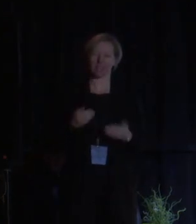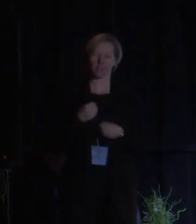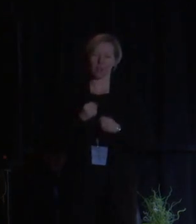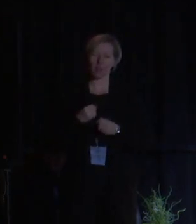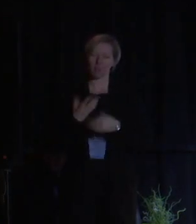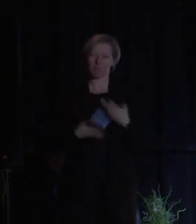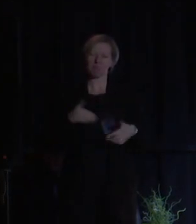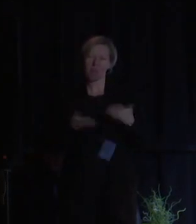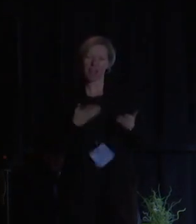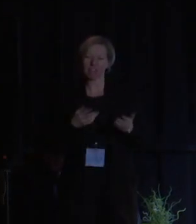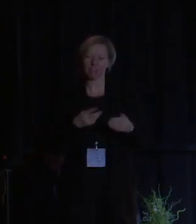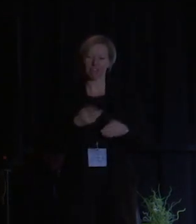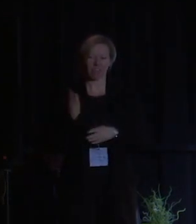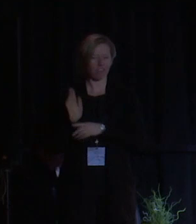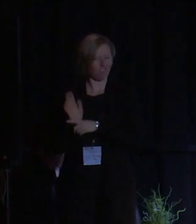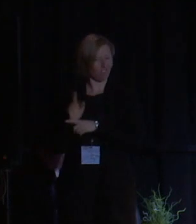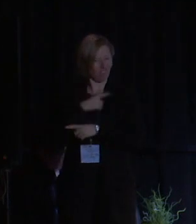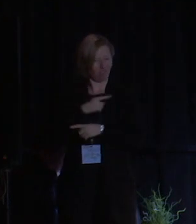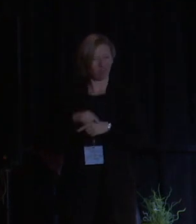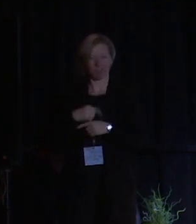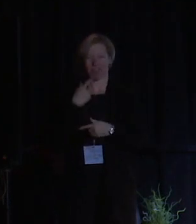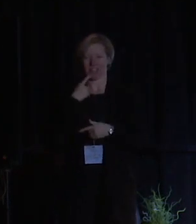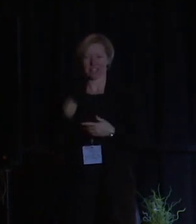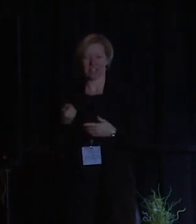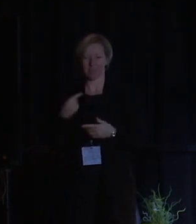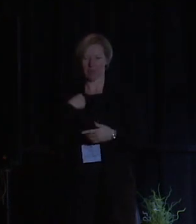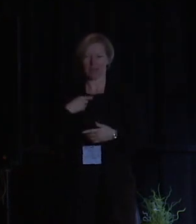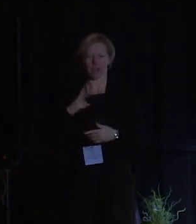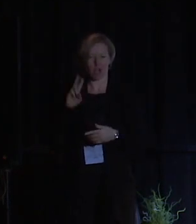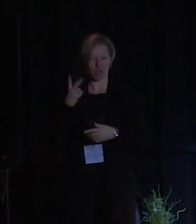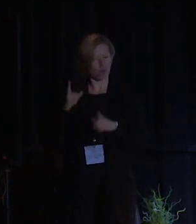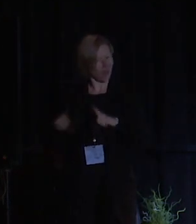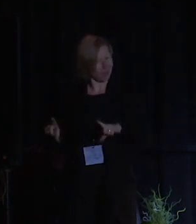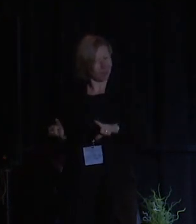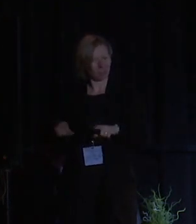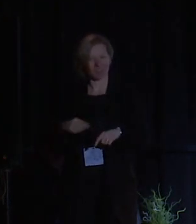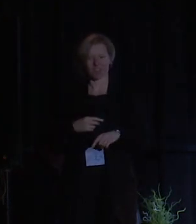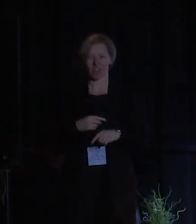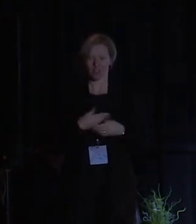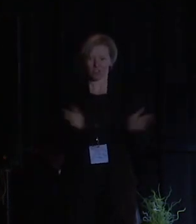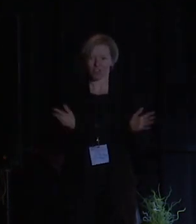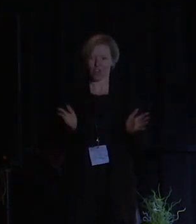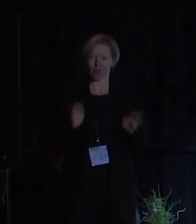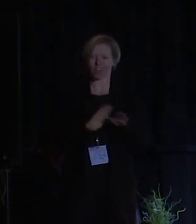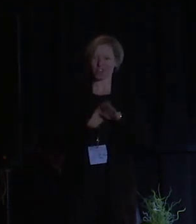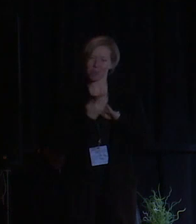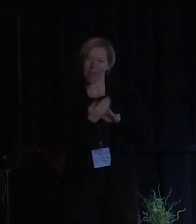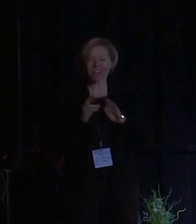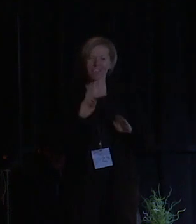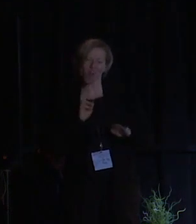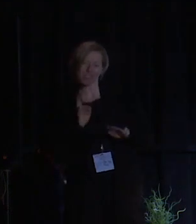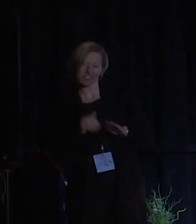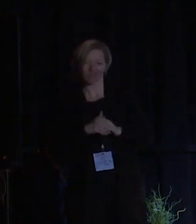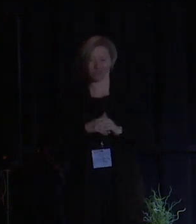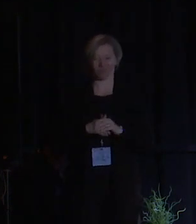our video. It says it quite all, actually, and as you can tell, I'm bilingual. Our show is spoken in a Jamaican accent. So